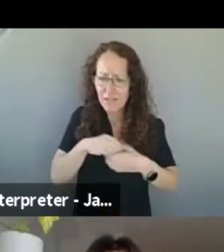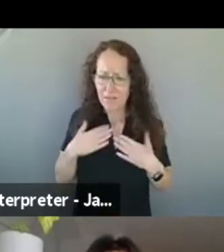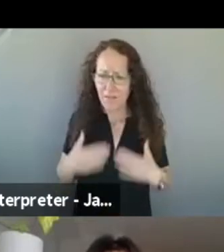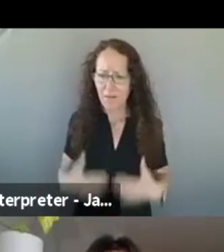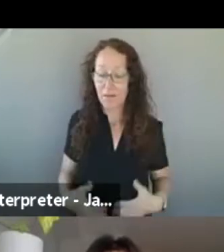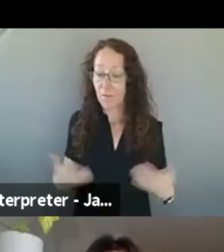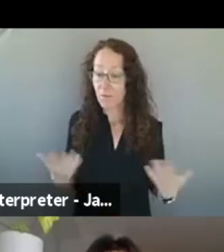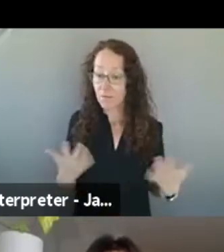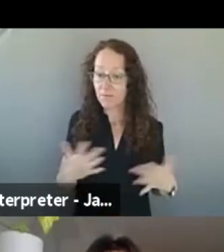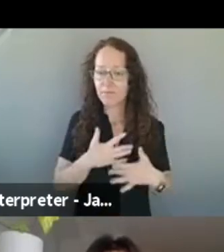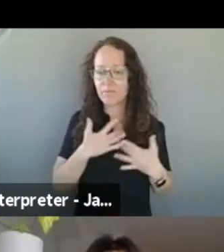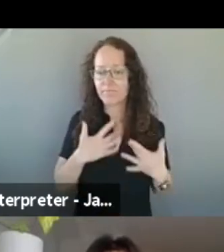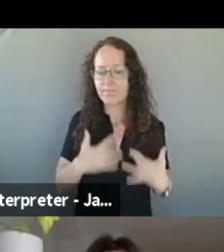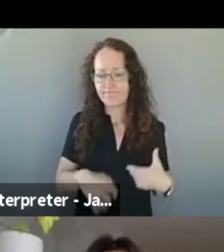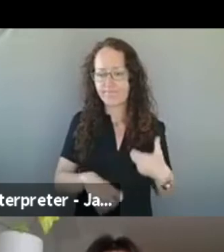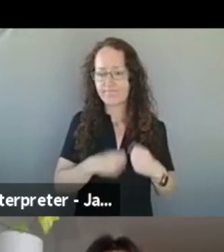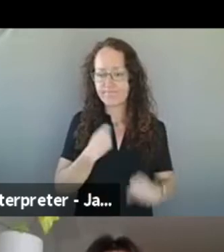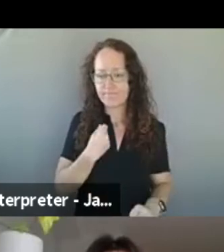grief.